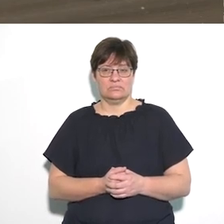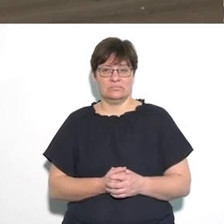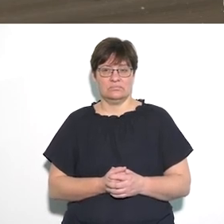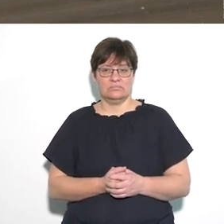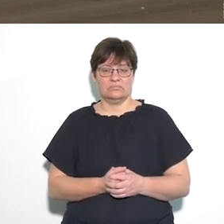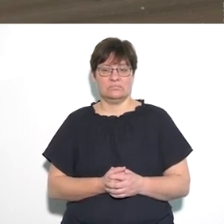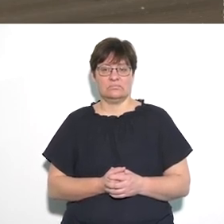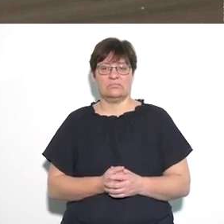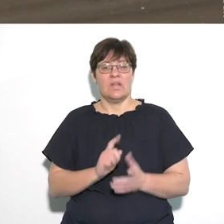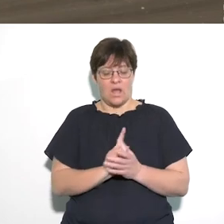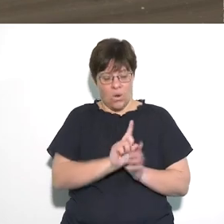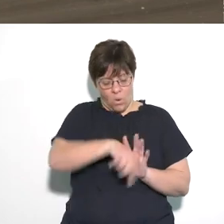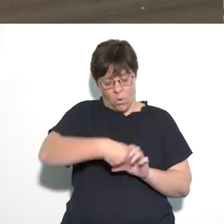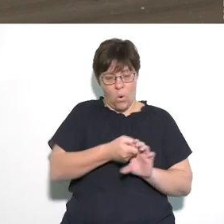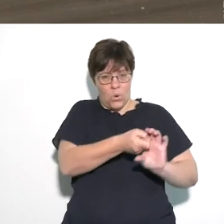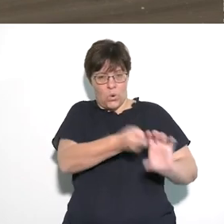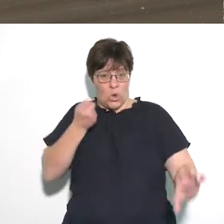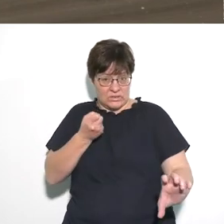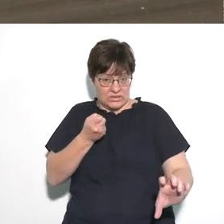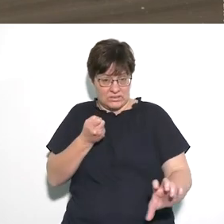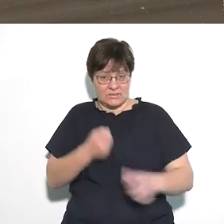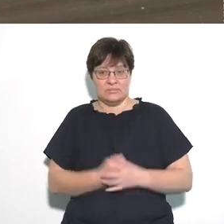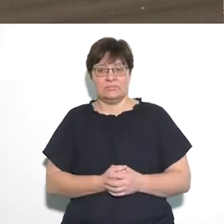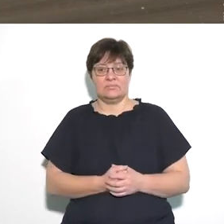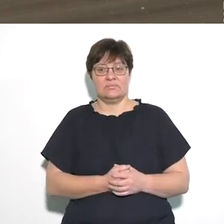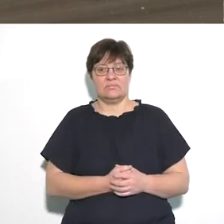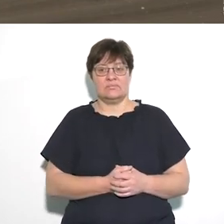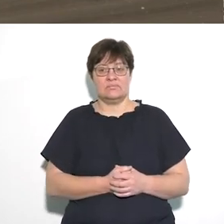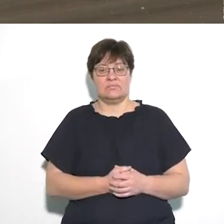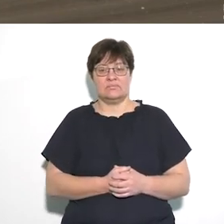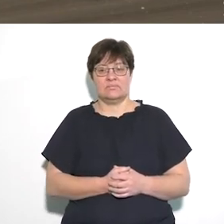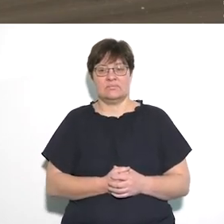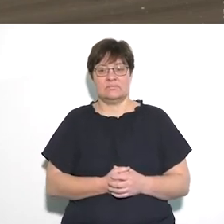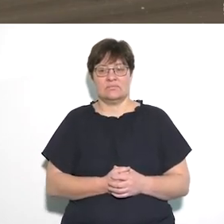and right now you just make a knot at the end.